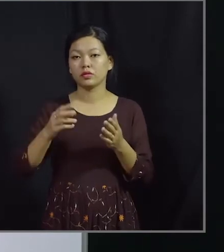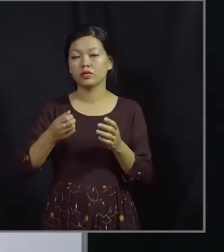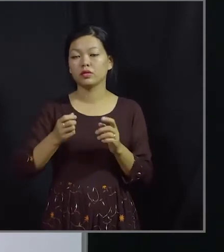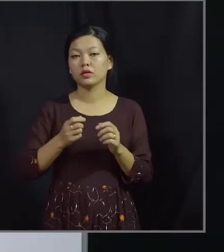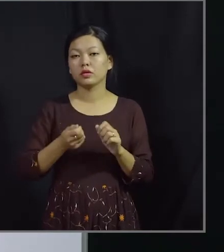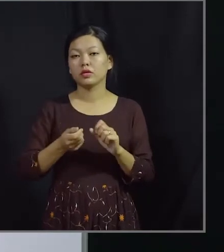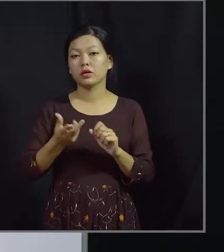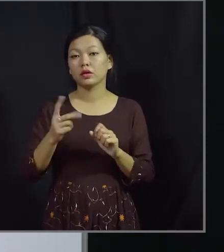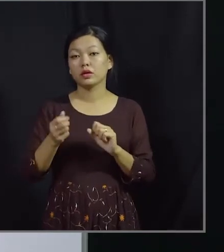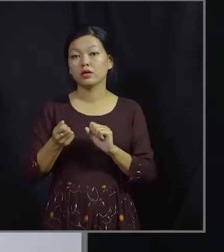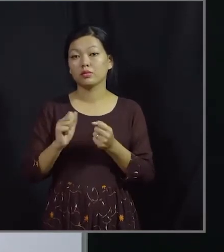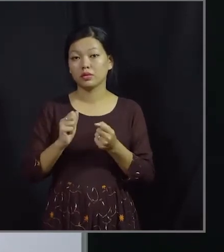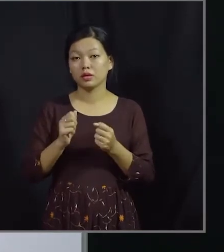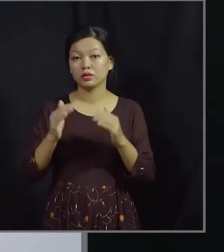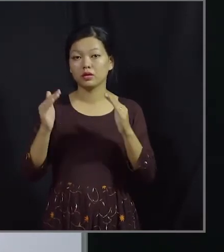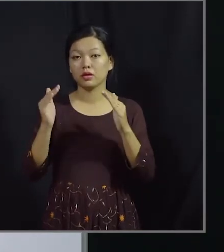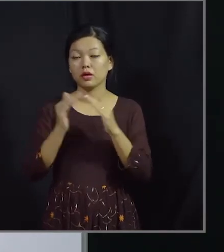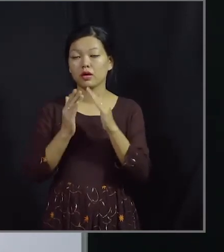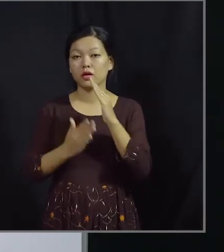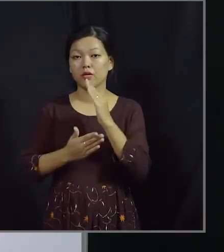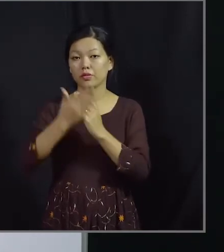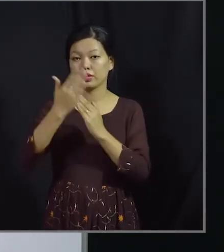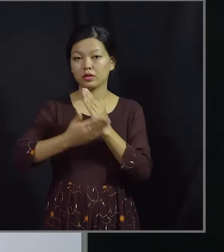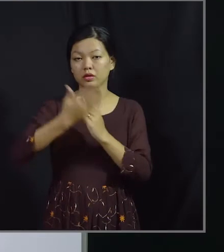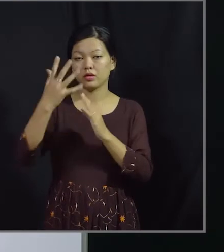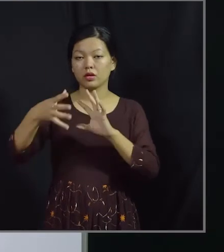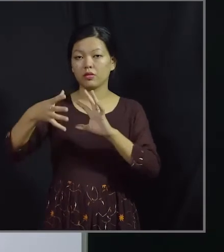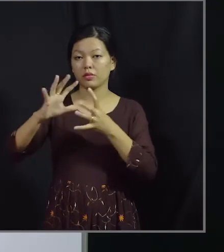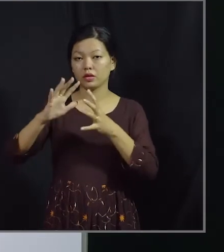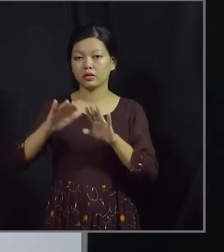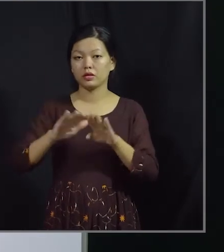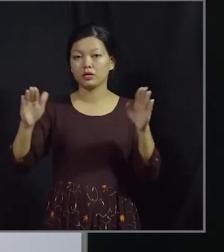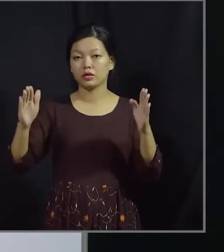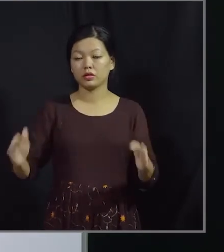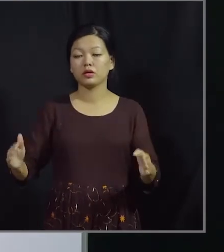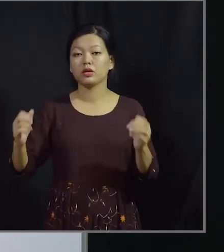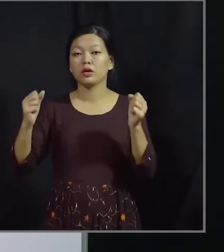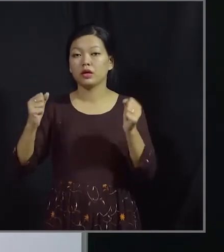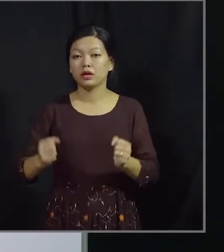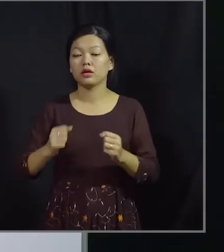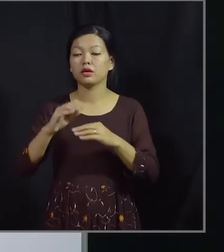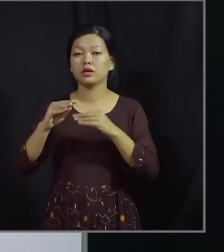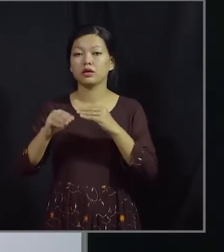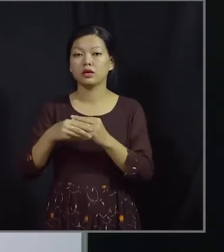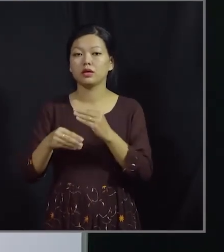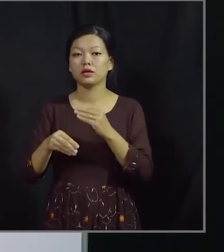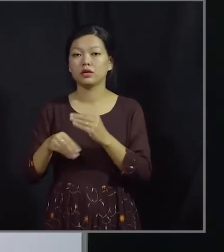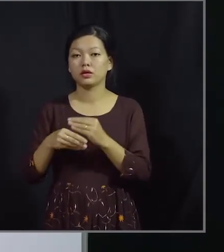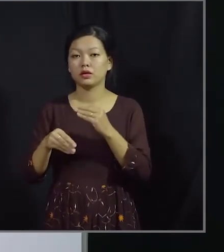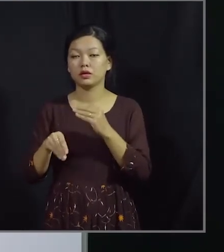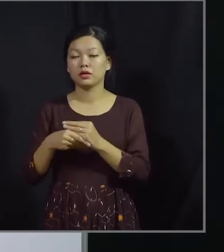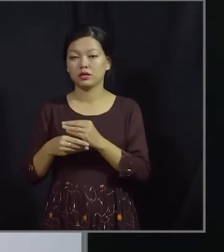the assets like building, machineries, furniture and fixtures, all this has been increased, the value of increase has